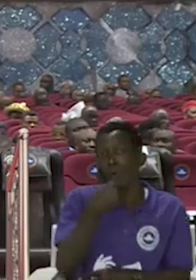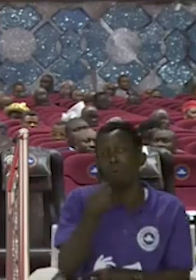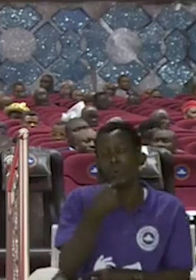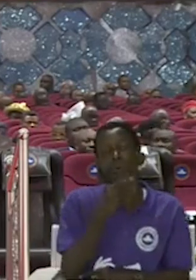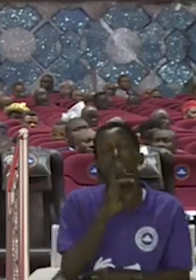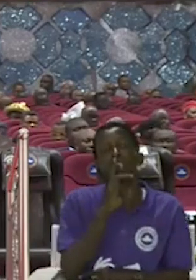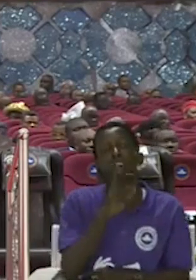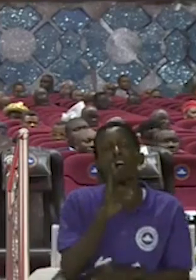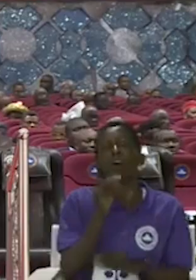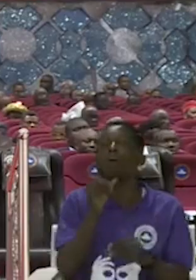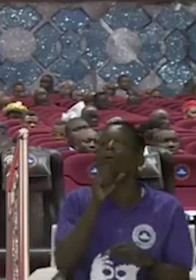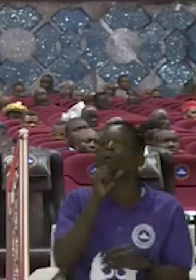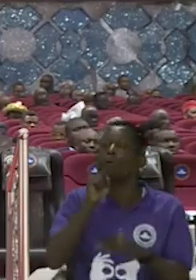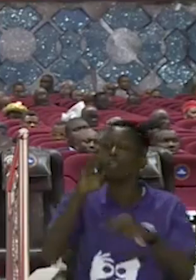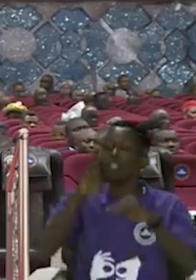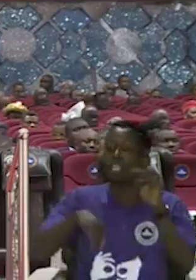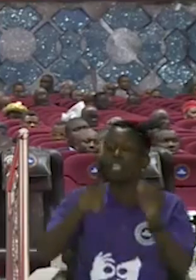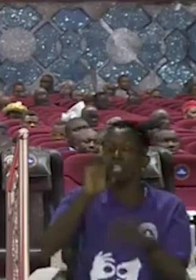are older than 82.